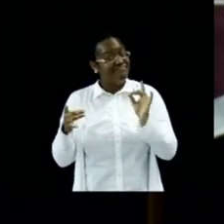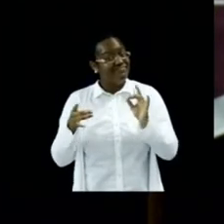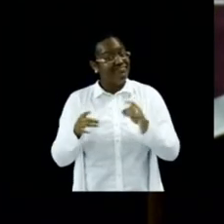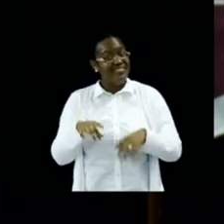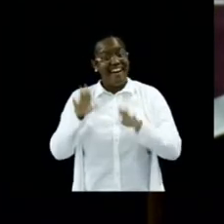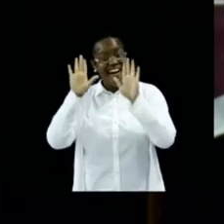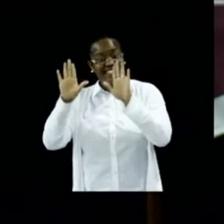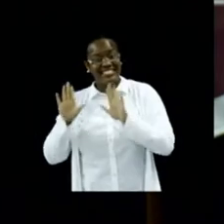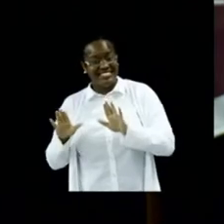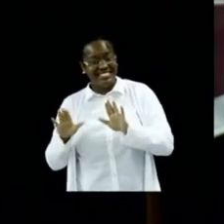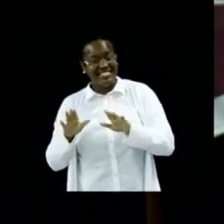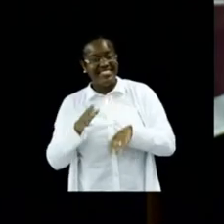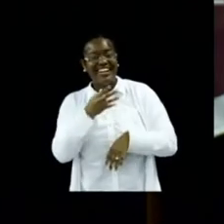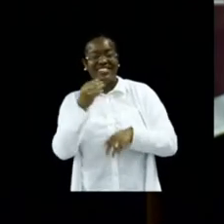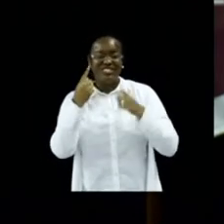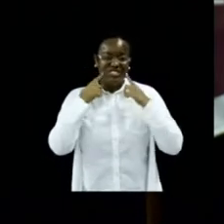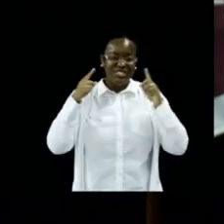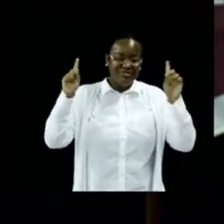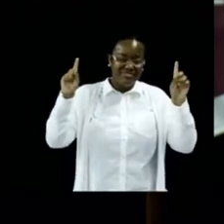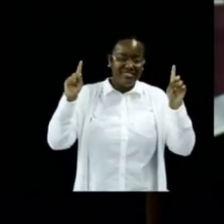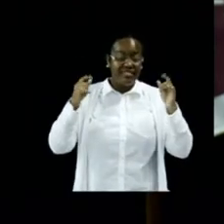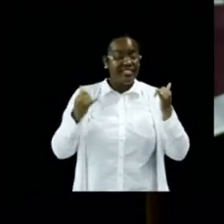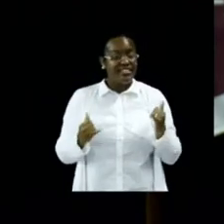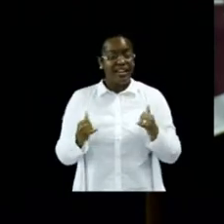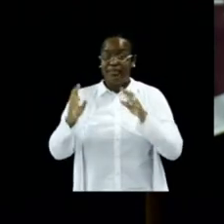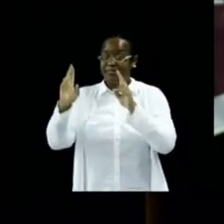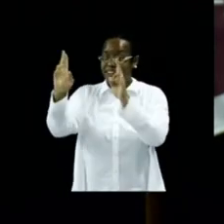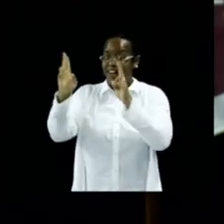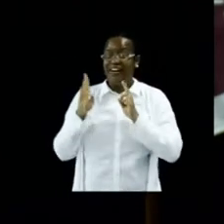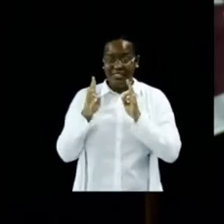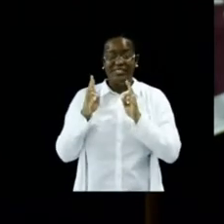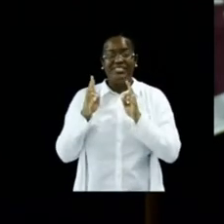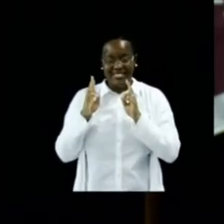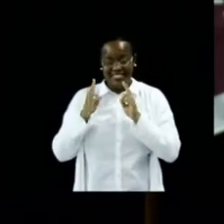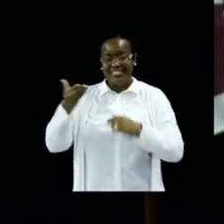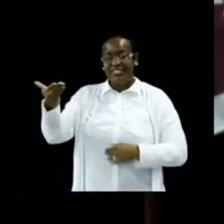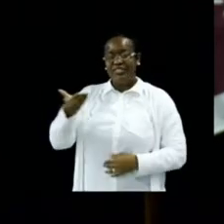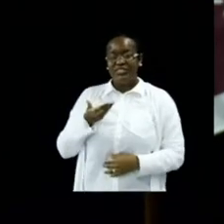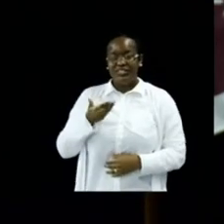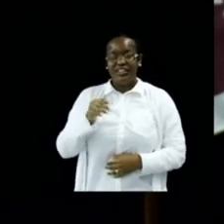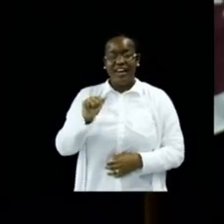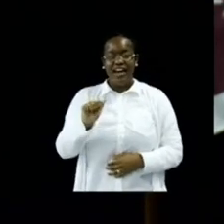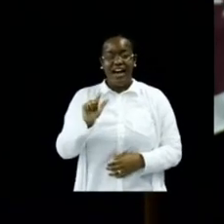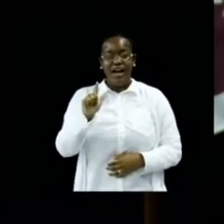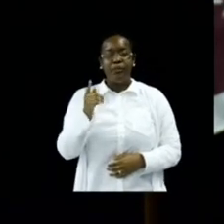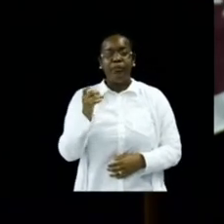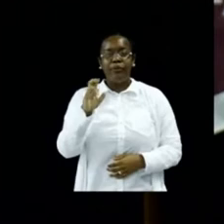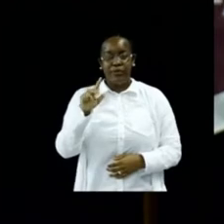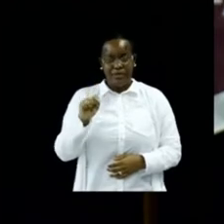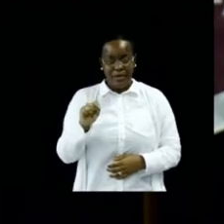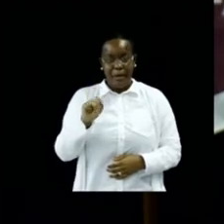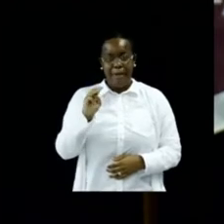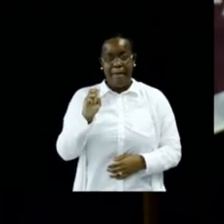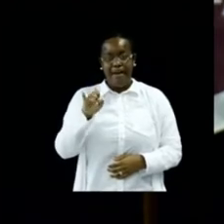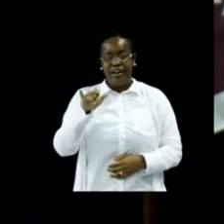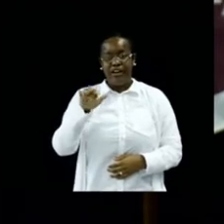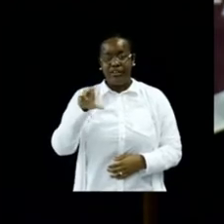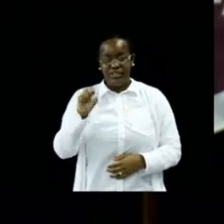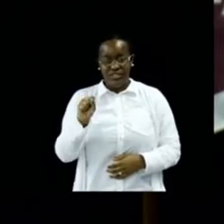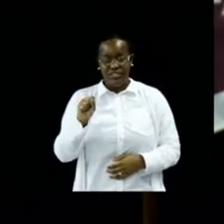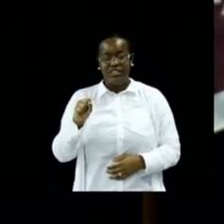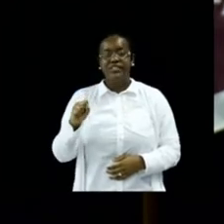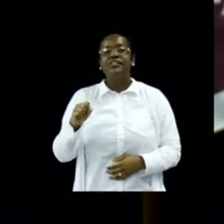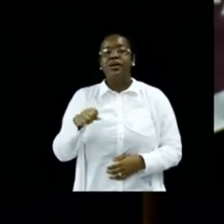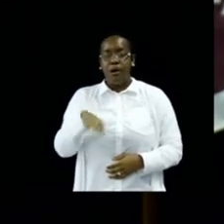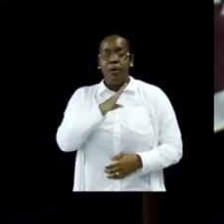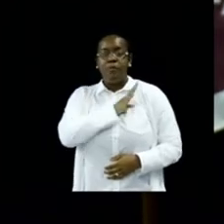in achievement. Now it is my honor to introduce the Honorable Albert Myers, Chairman of Texas Southern University's